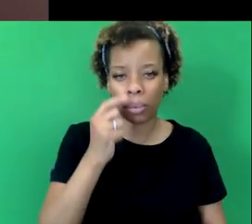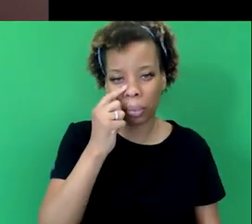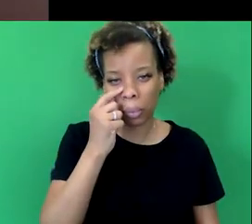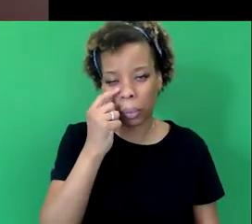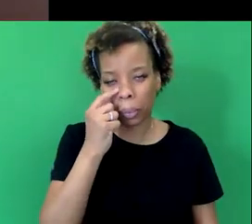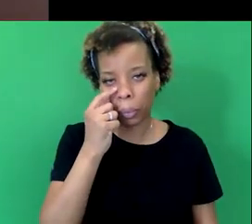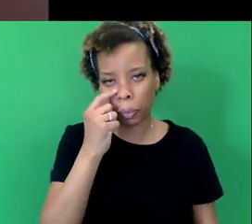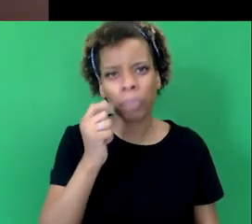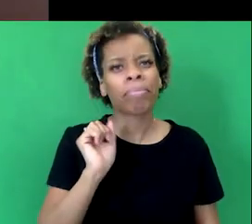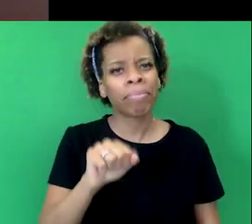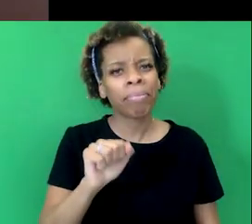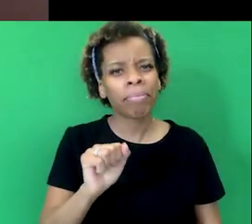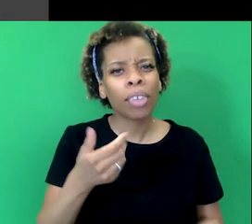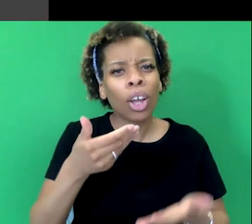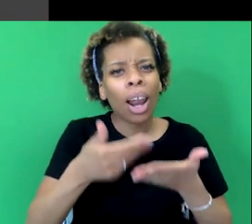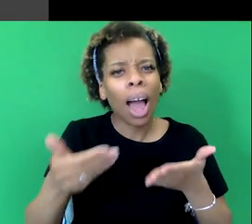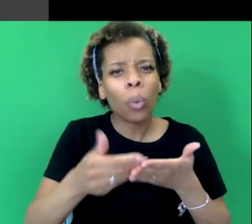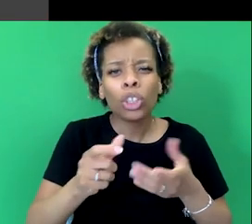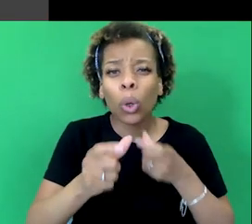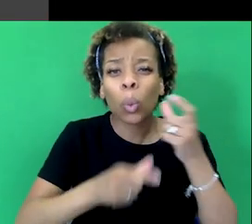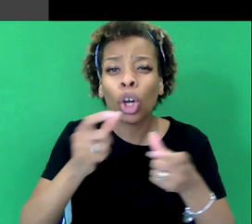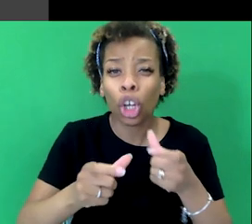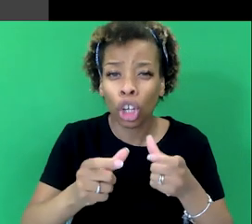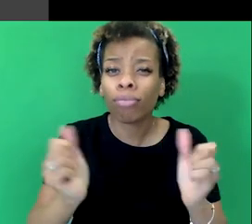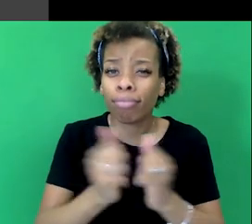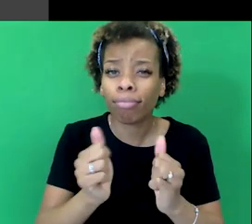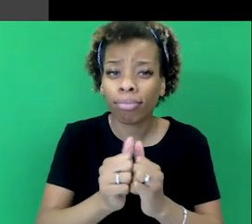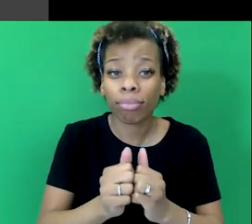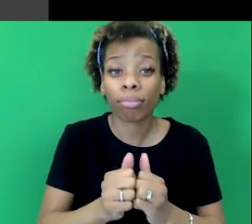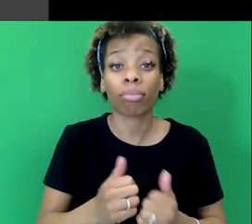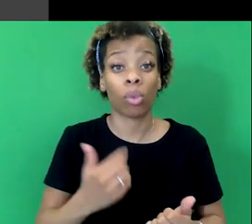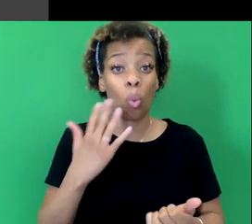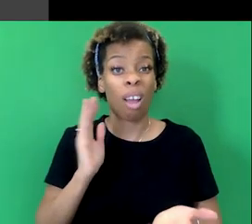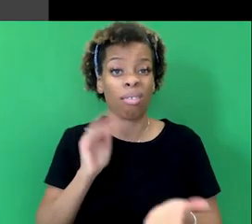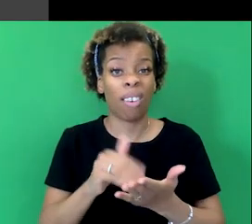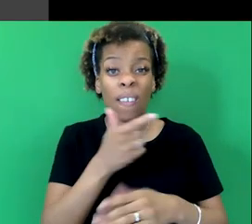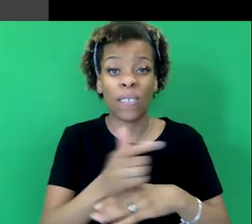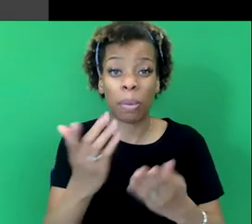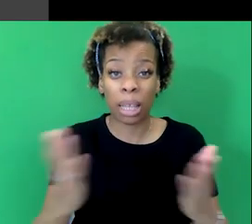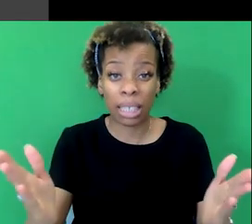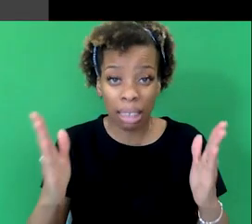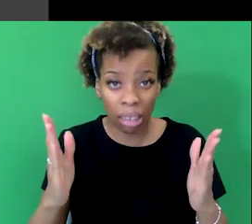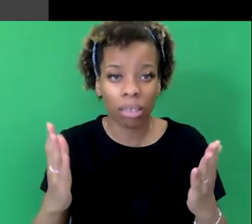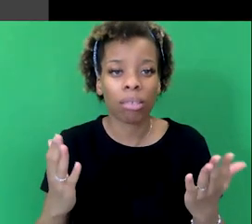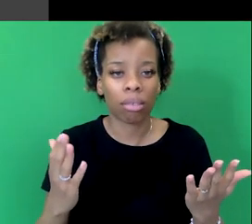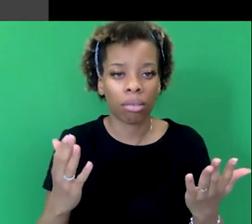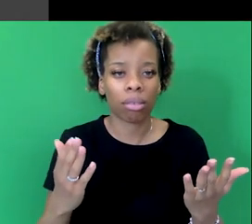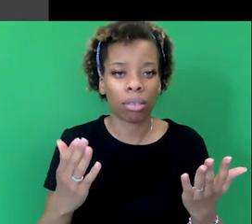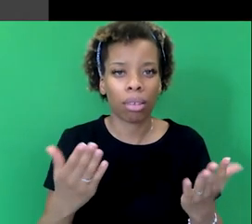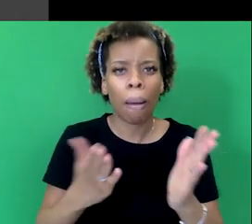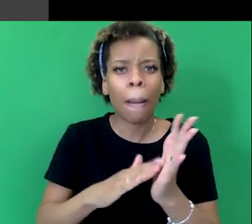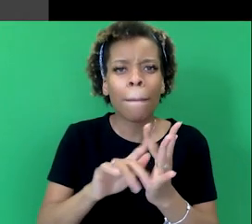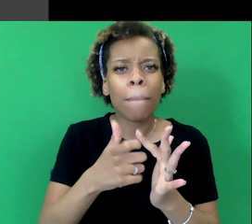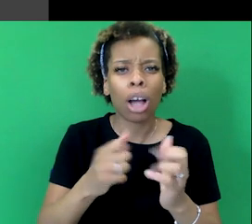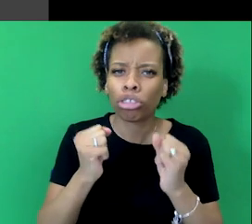language, because, you know, my Bible when I'm on set and we're going through the dialogue, because as you know, with Mike, it's improvised and